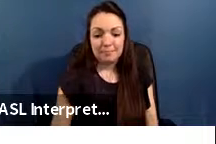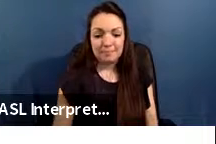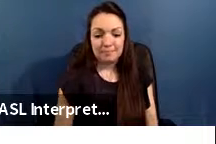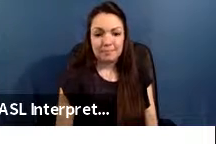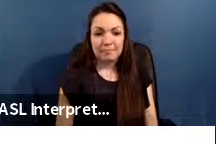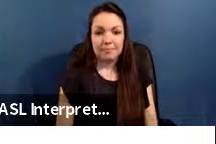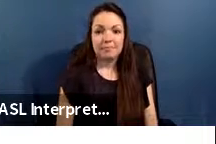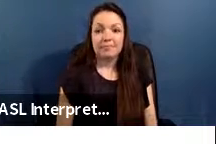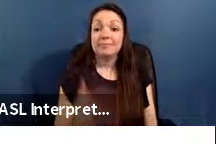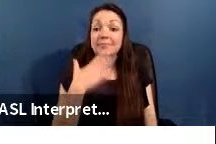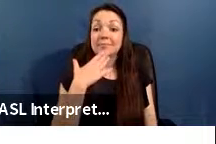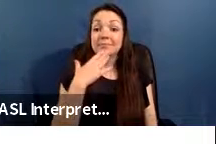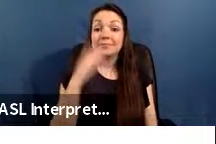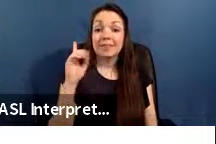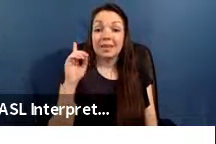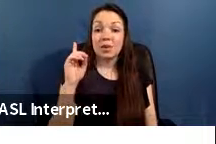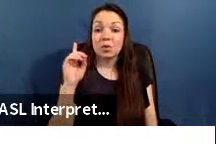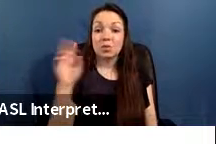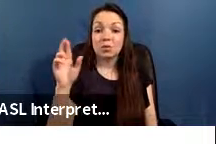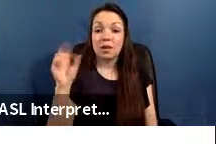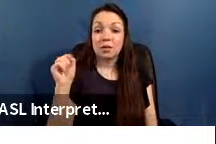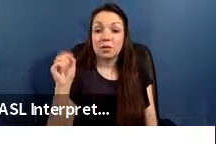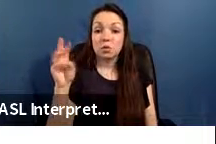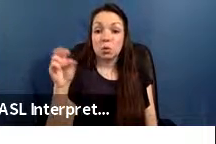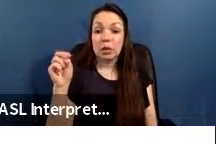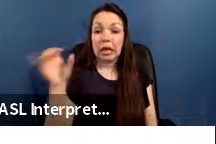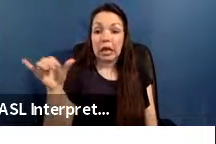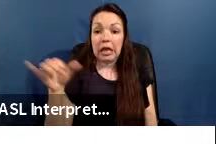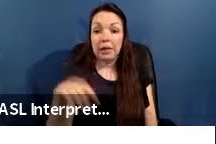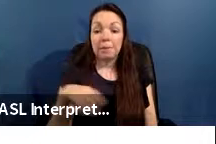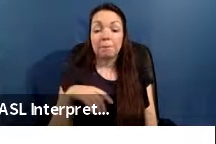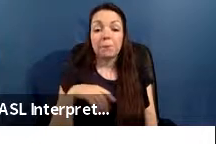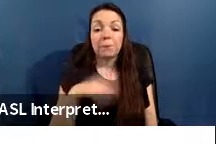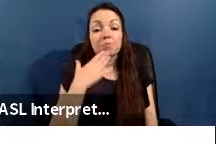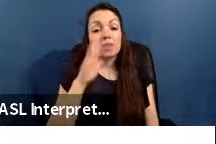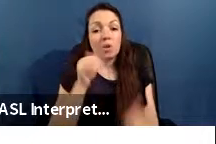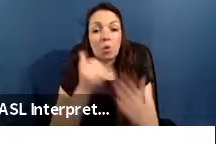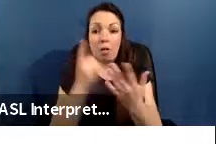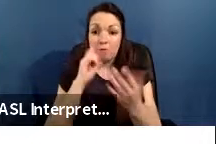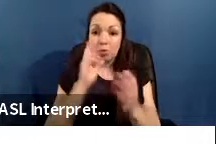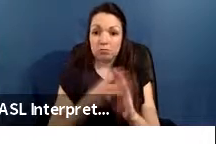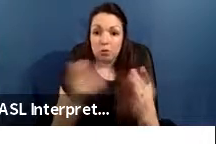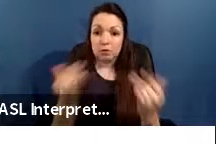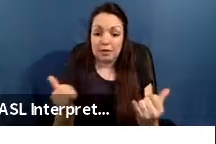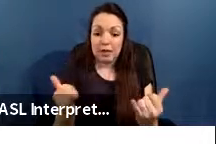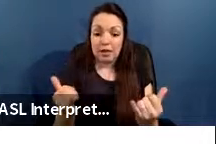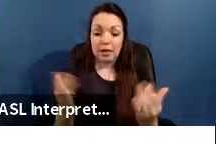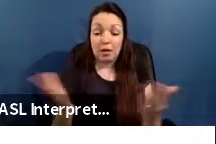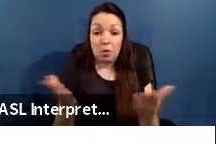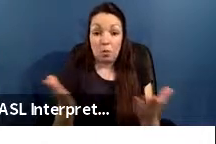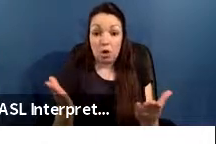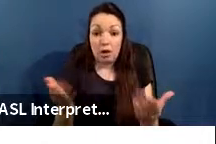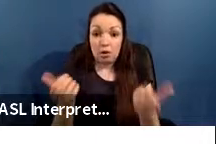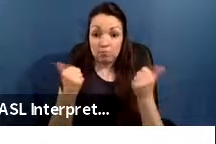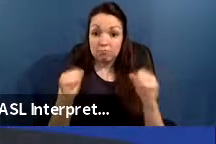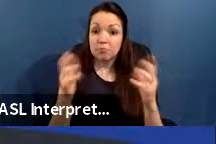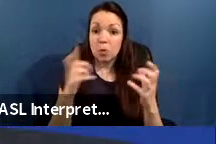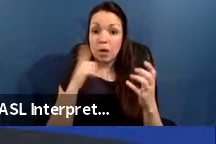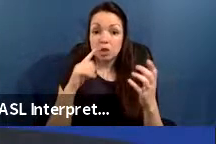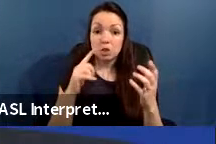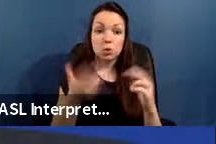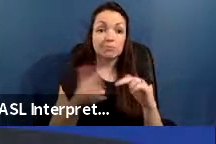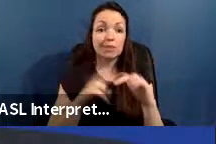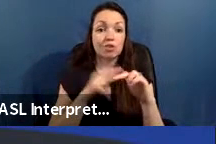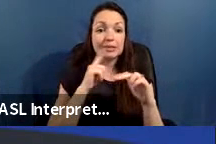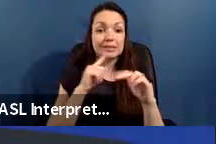Thank you, Doc Sweeney, and thank you all for taking the time to join us today. We are here today in an effort for increased transparency in the capital